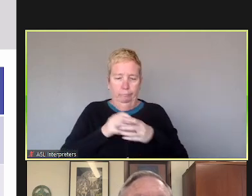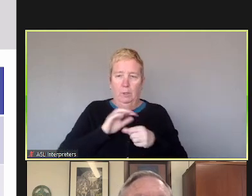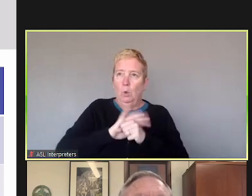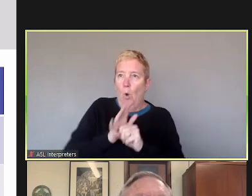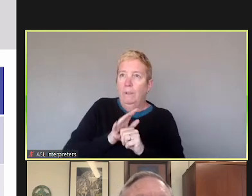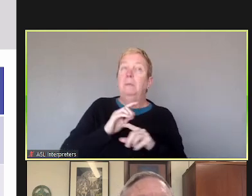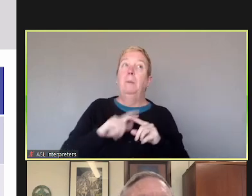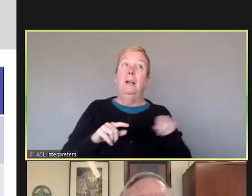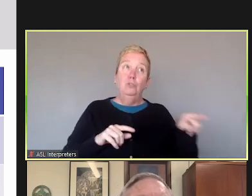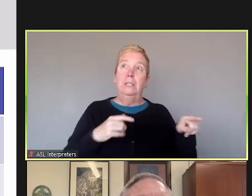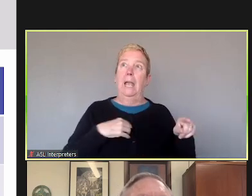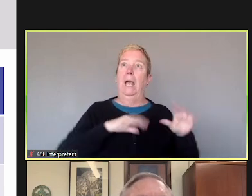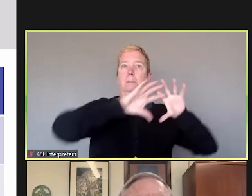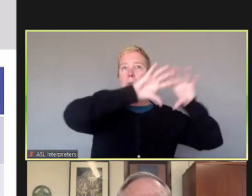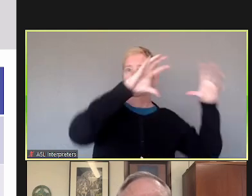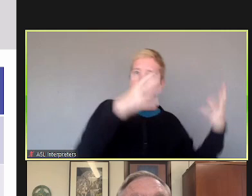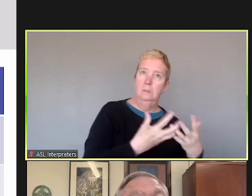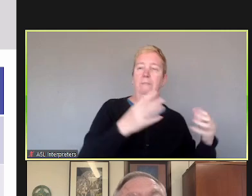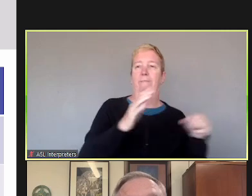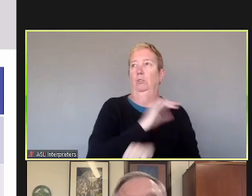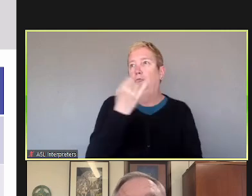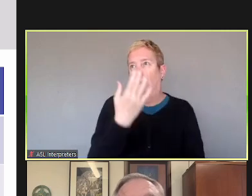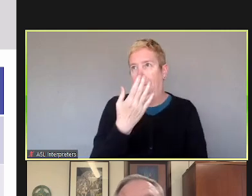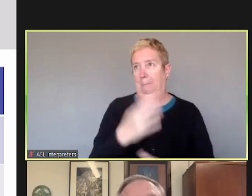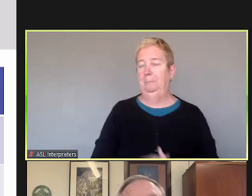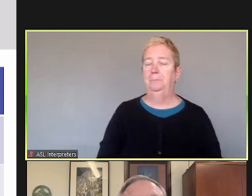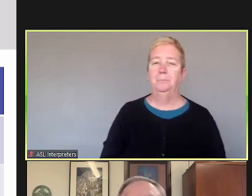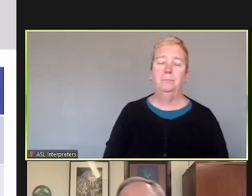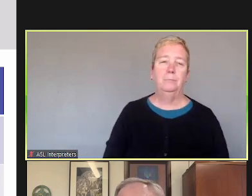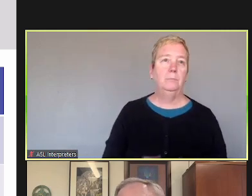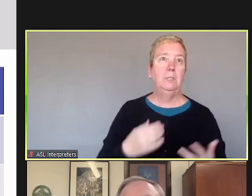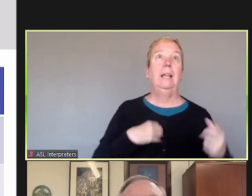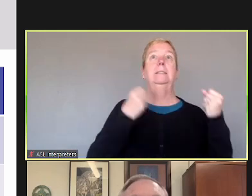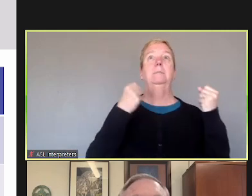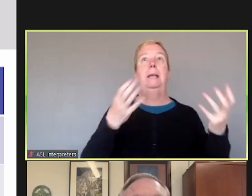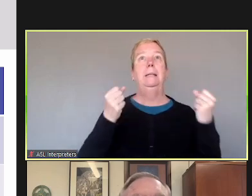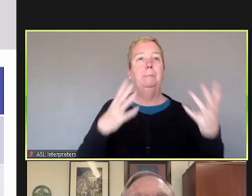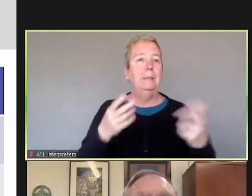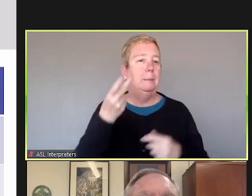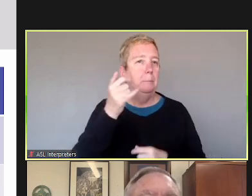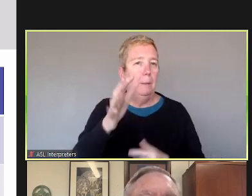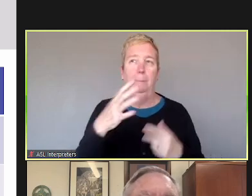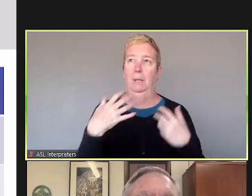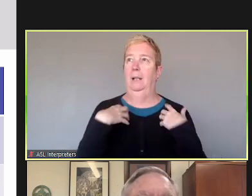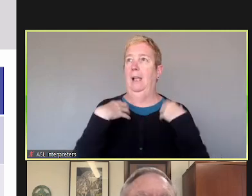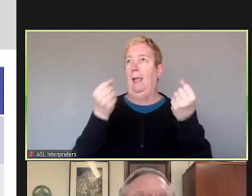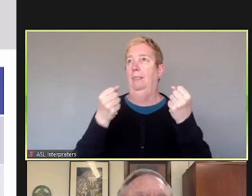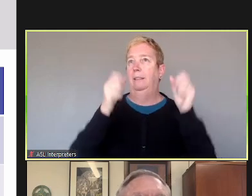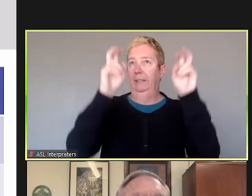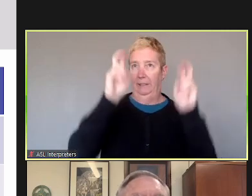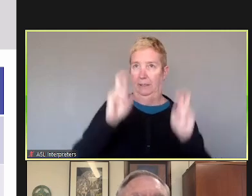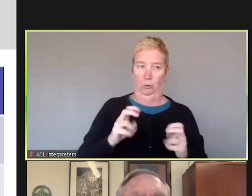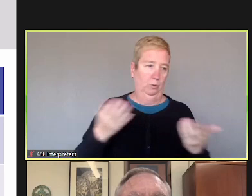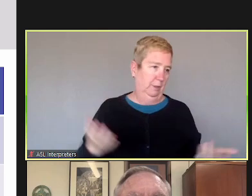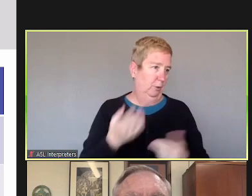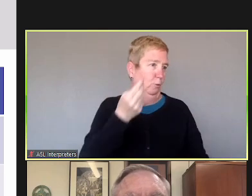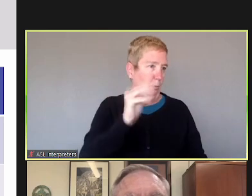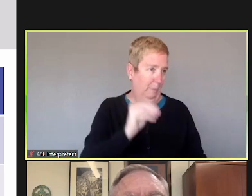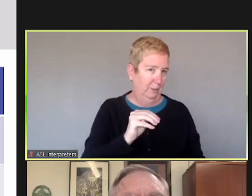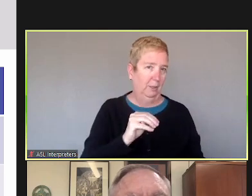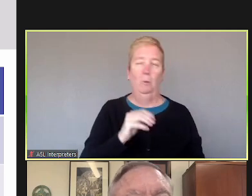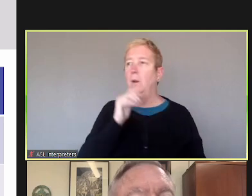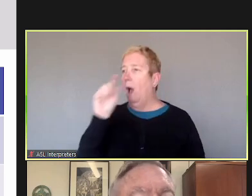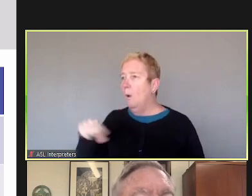keep New Mexicans safe and to deal with the many, many public health issues we deal with here in the state, not just